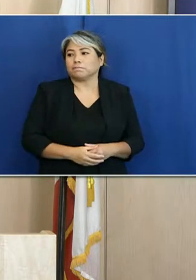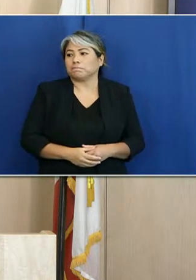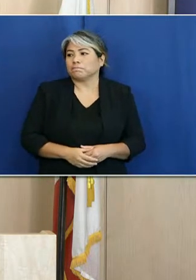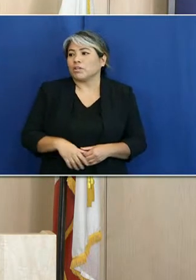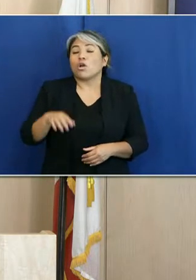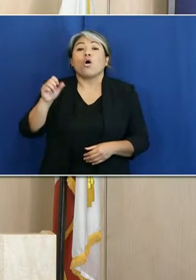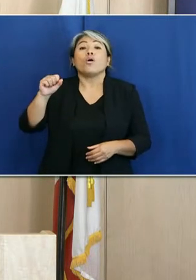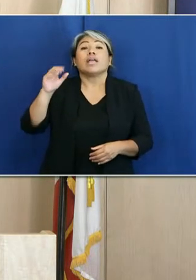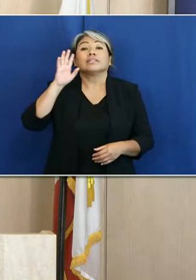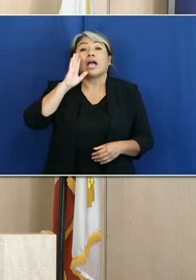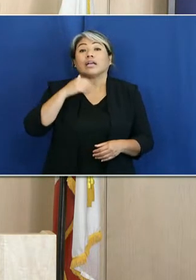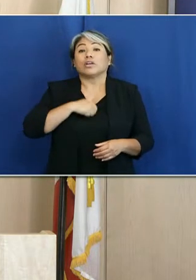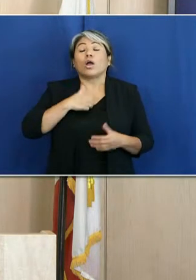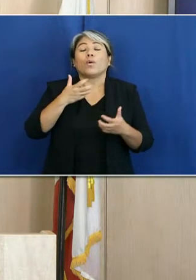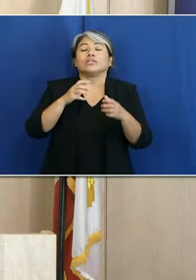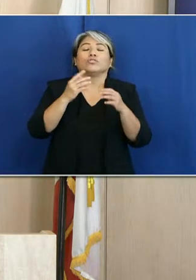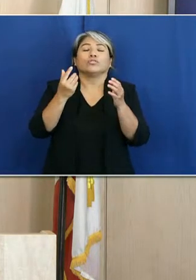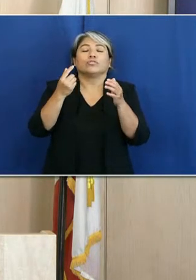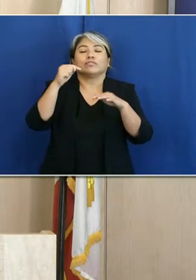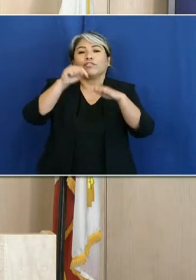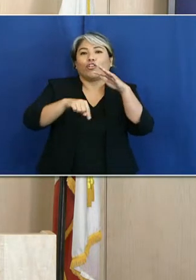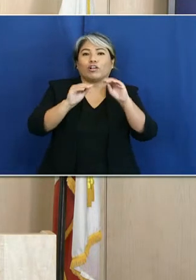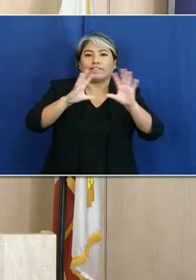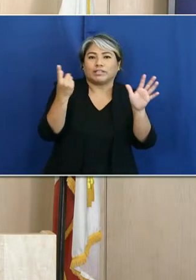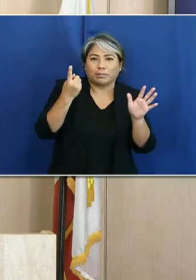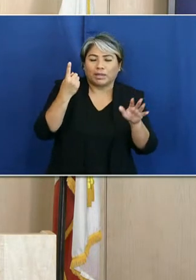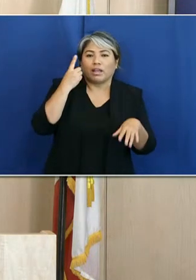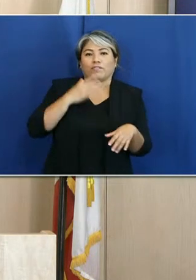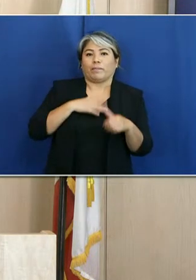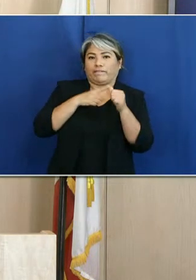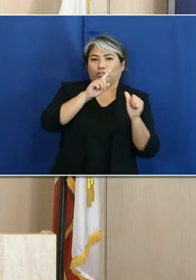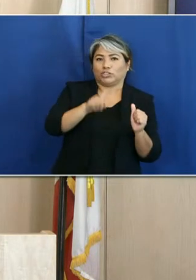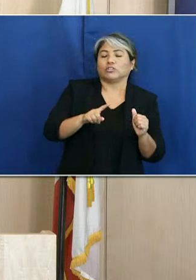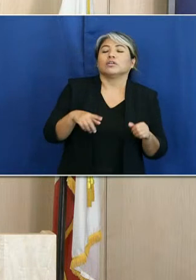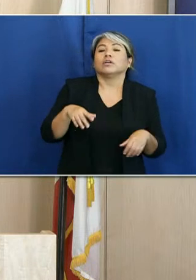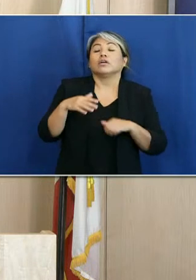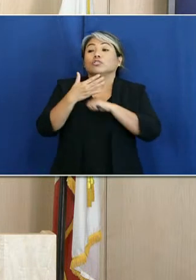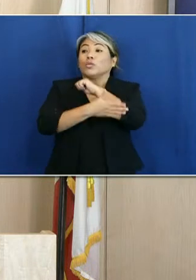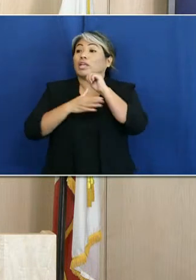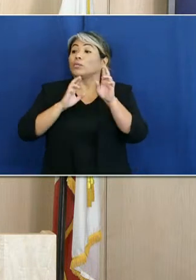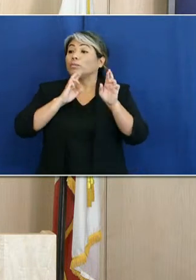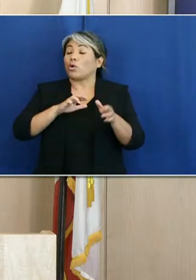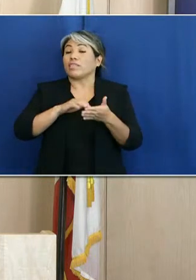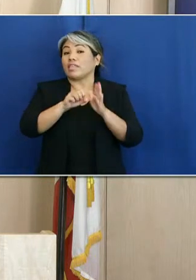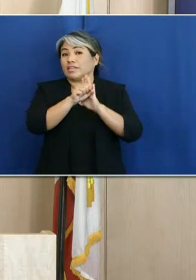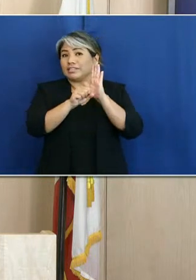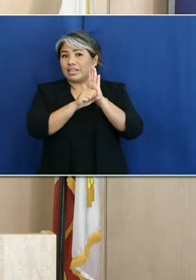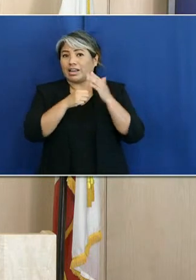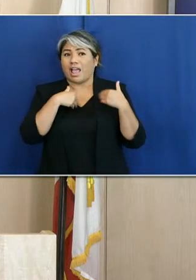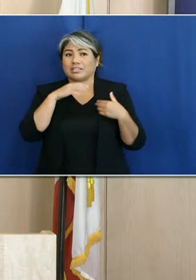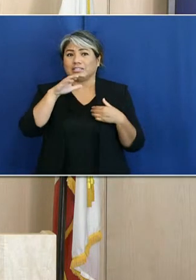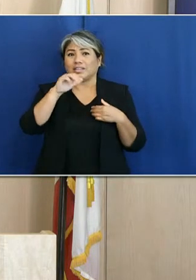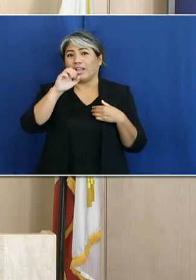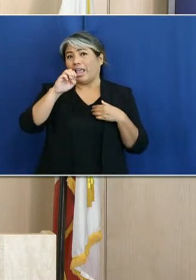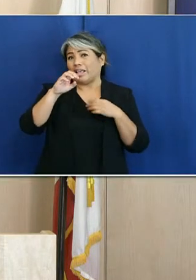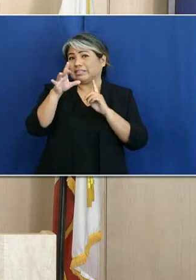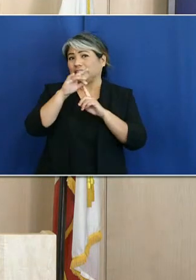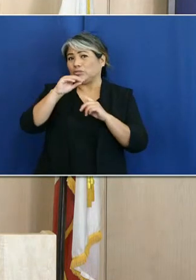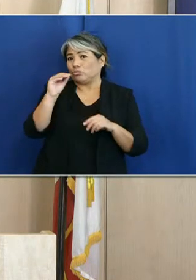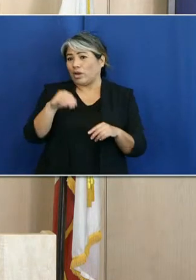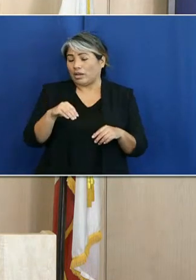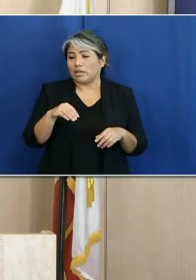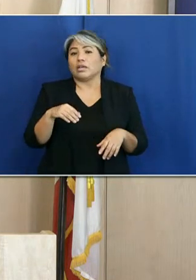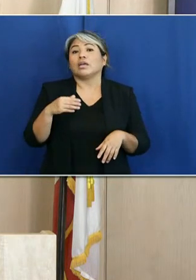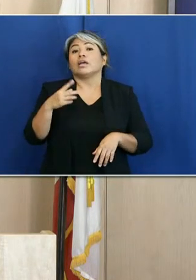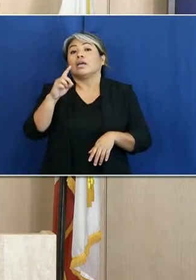Yeah, hi, sorry, I would like to further clarify something for my first question. The county reported the state calculated case rate showed